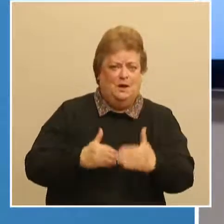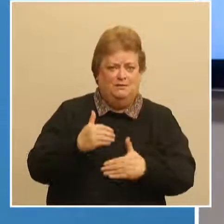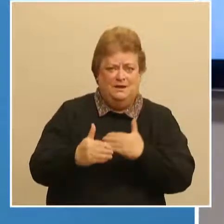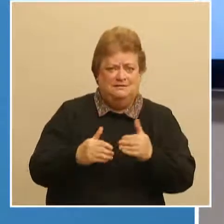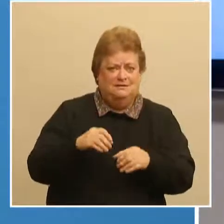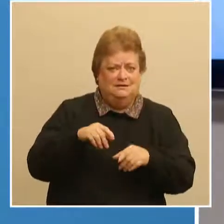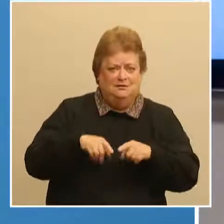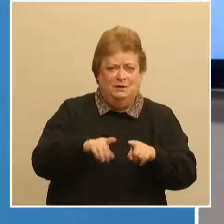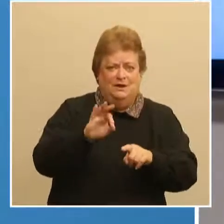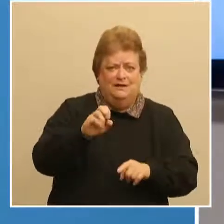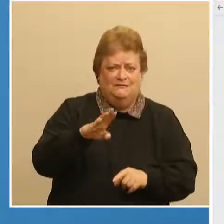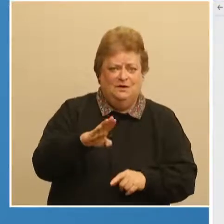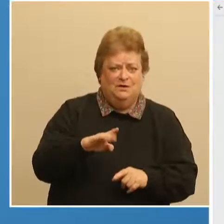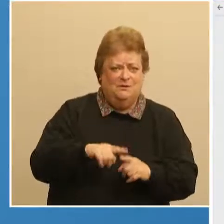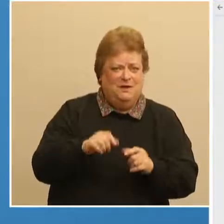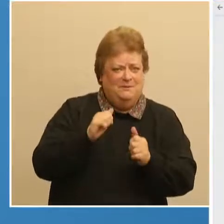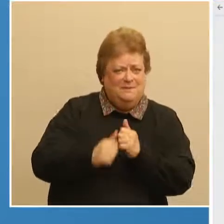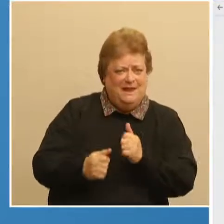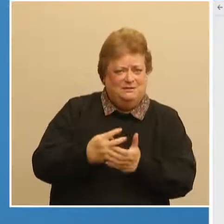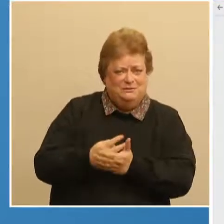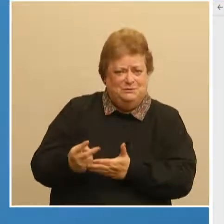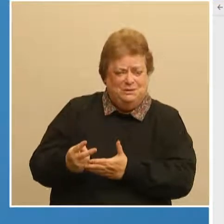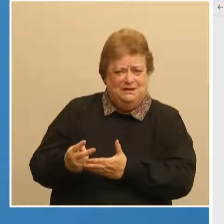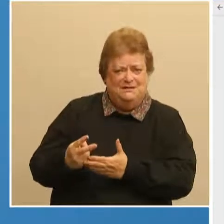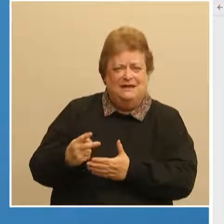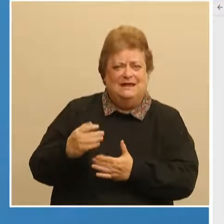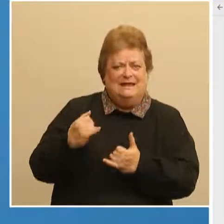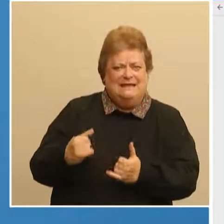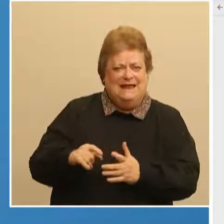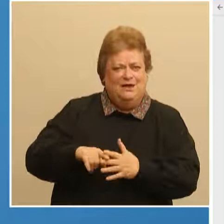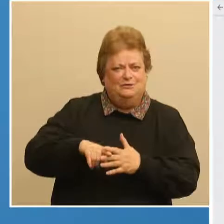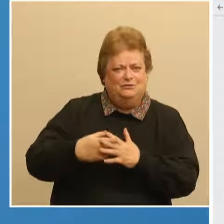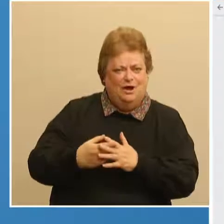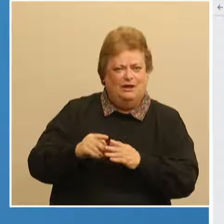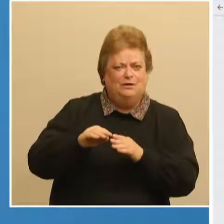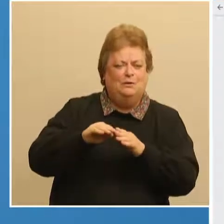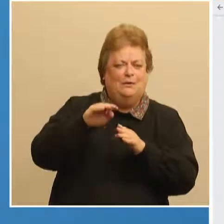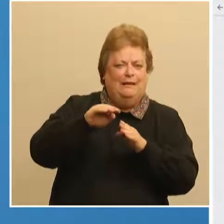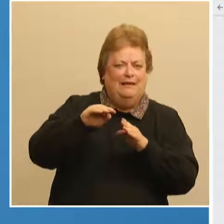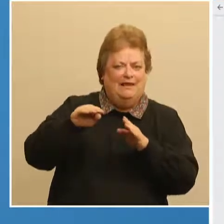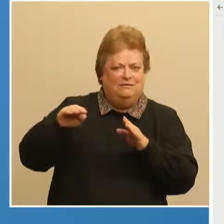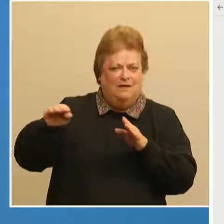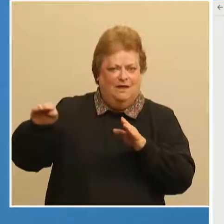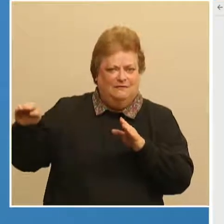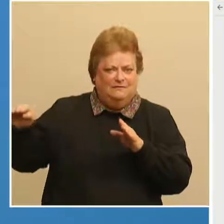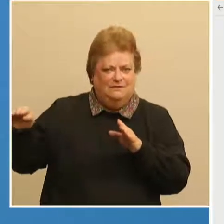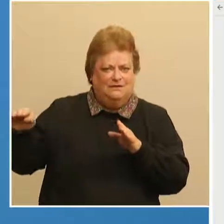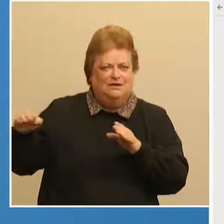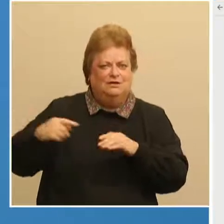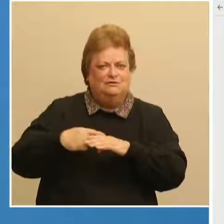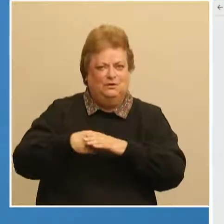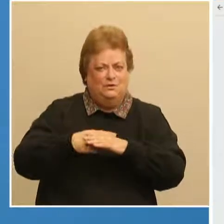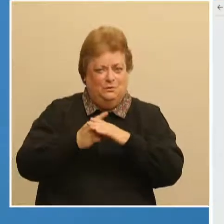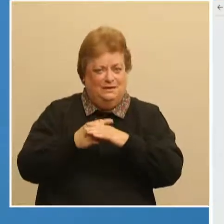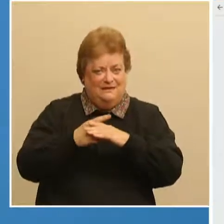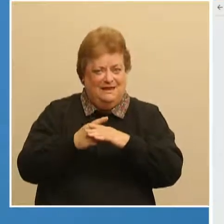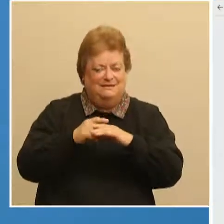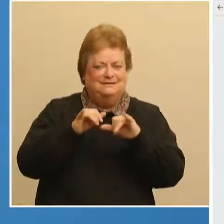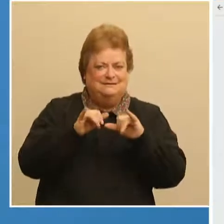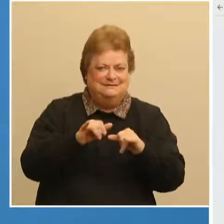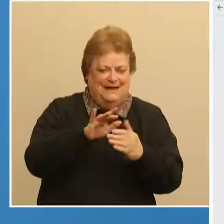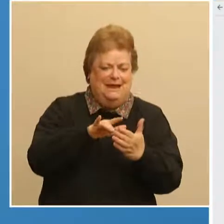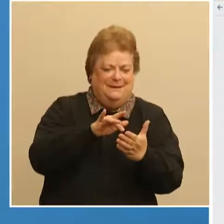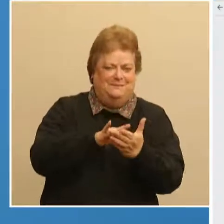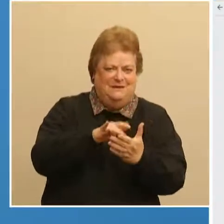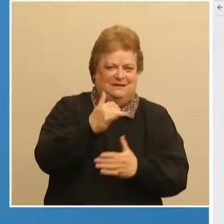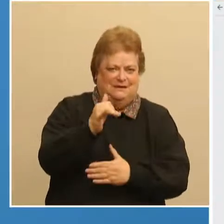February, but in the last 2 weeks, many of our indicators have begun to level off, so the risk dial will remain in